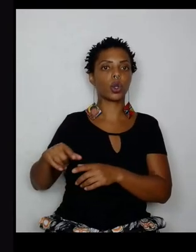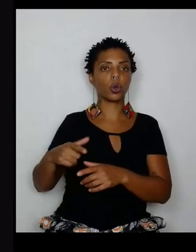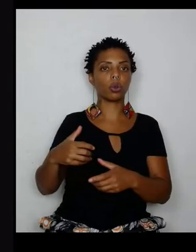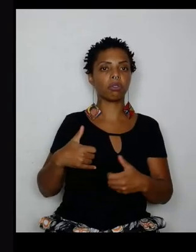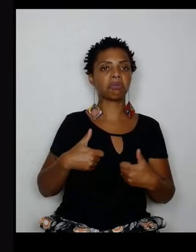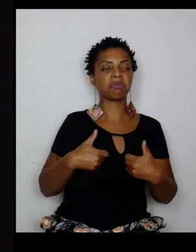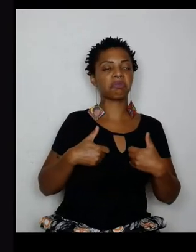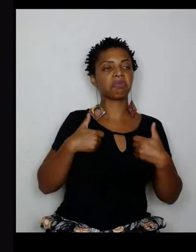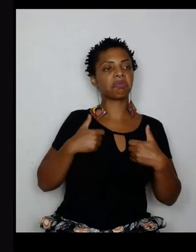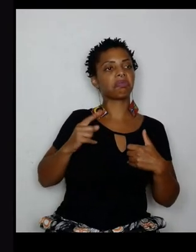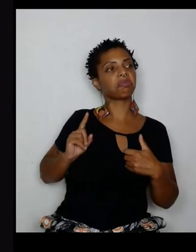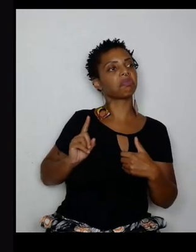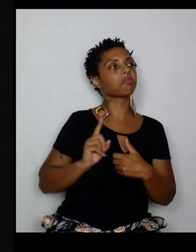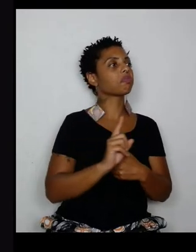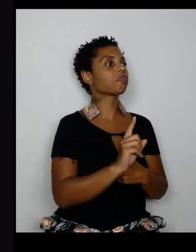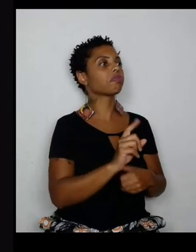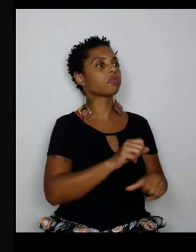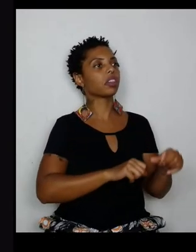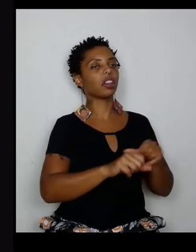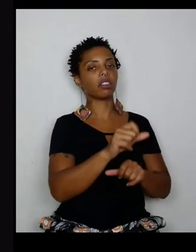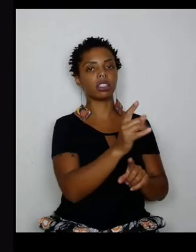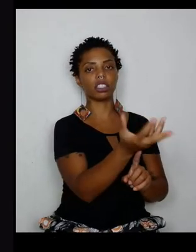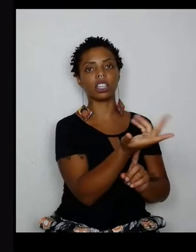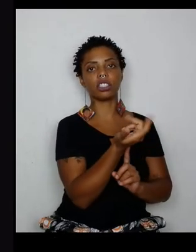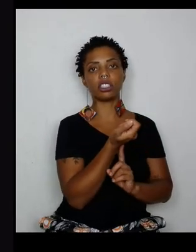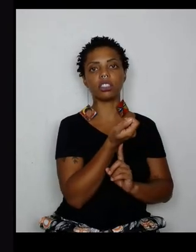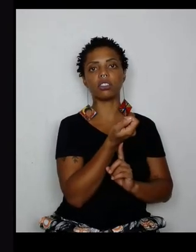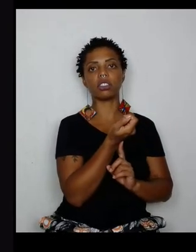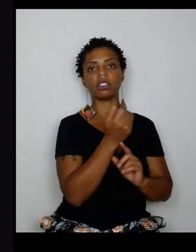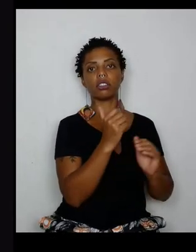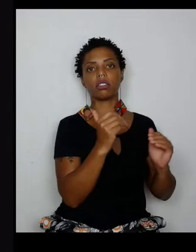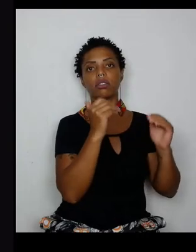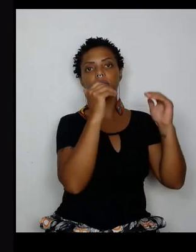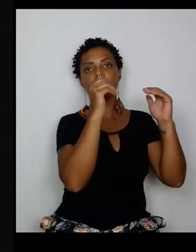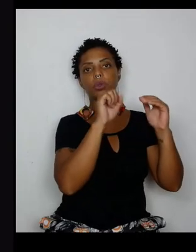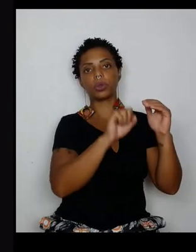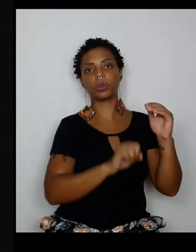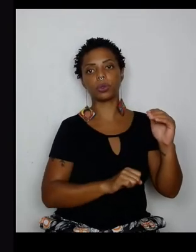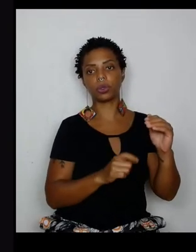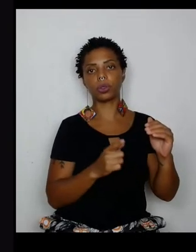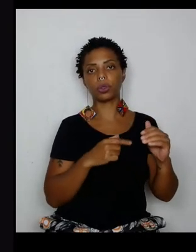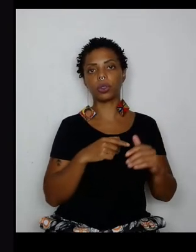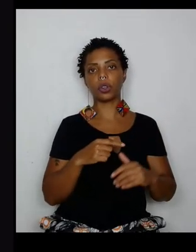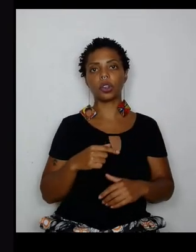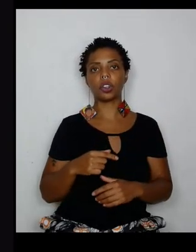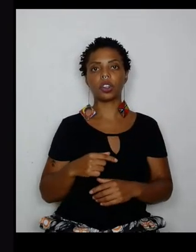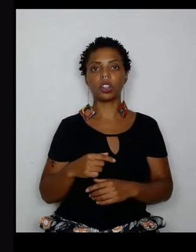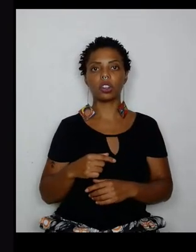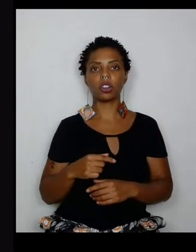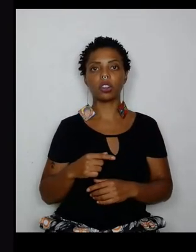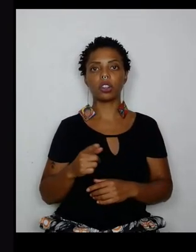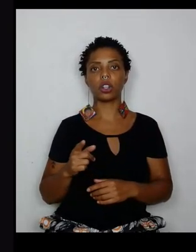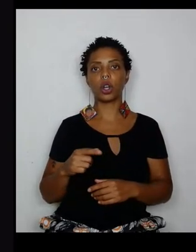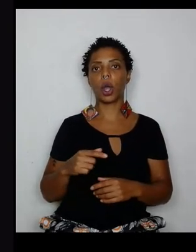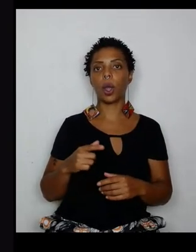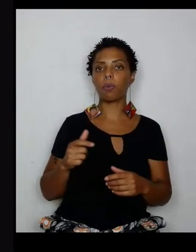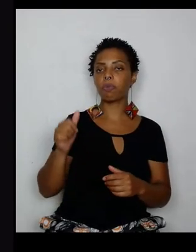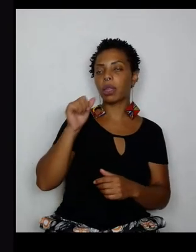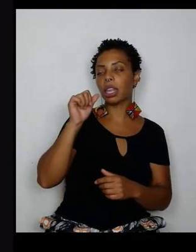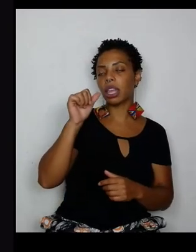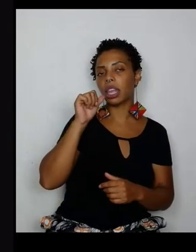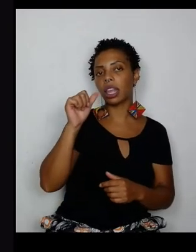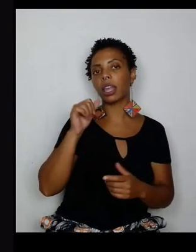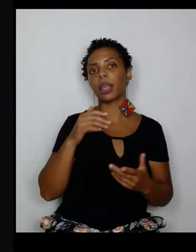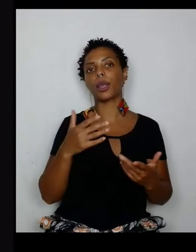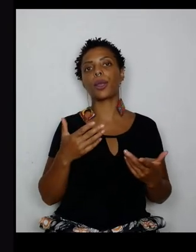gogan the bohemian bombastic character whose cultural appropriations span the globe and who mined a myriad of